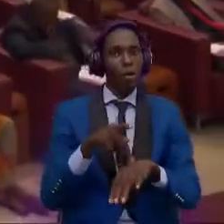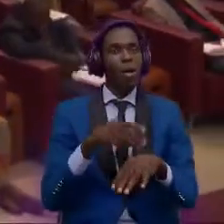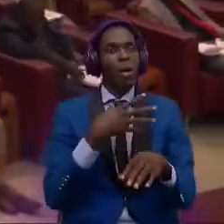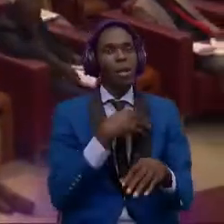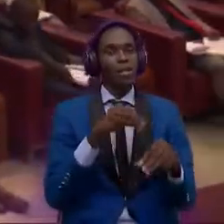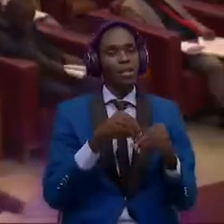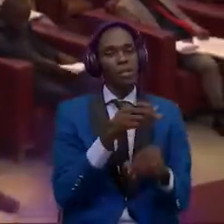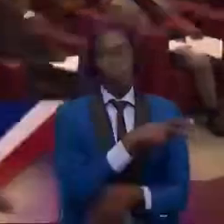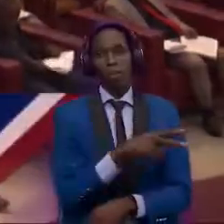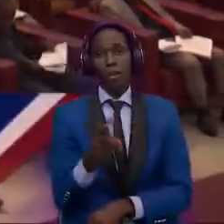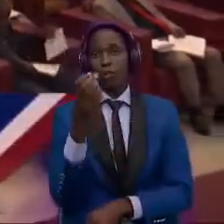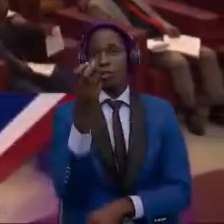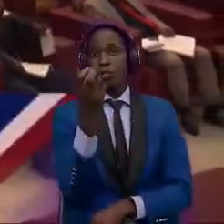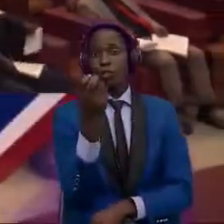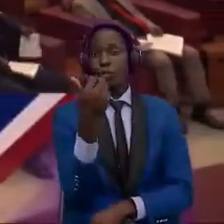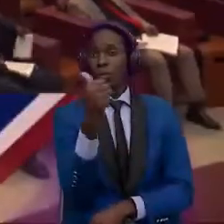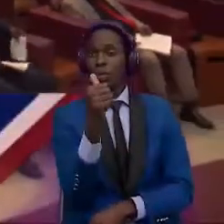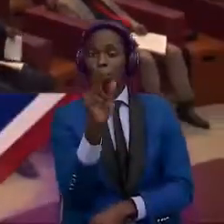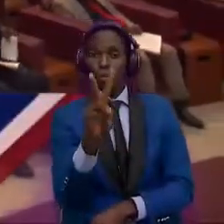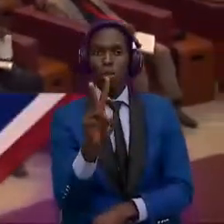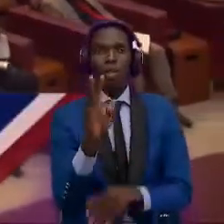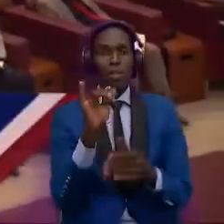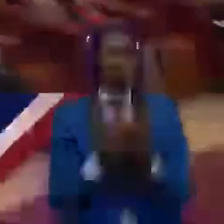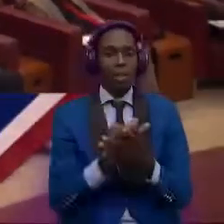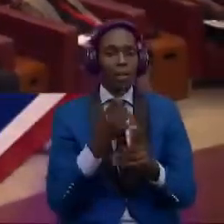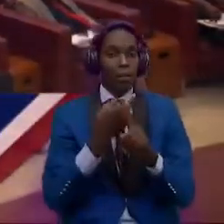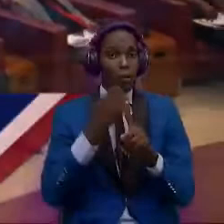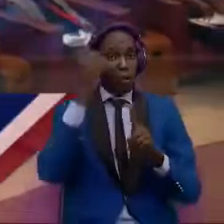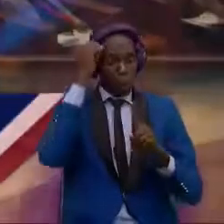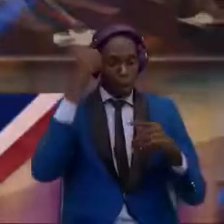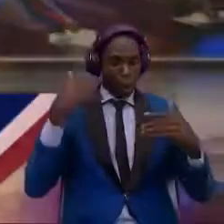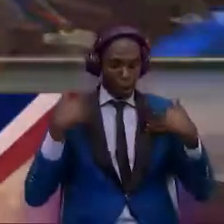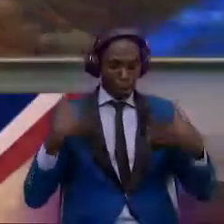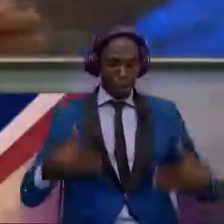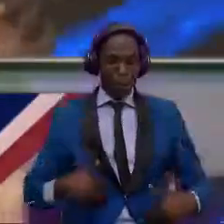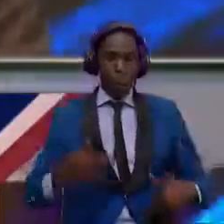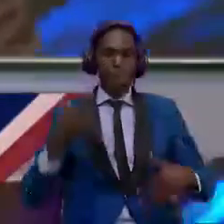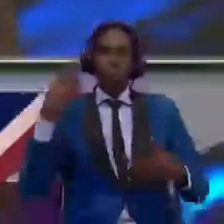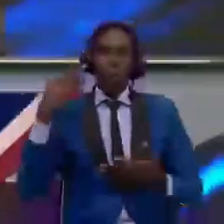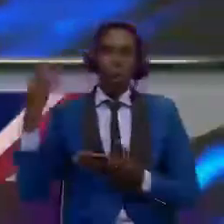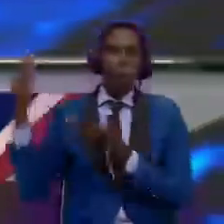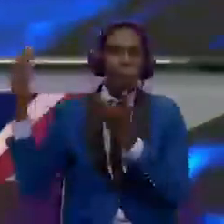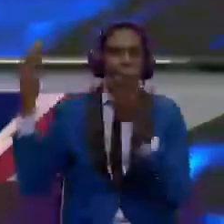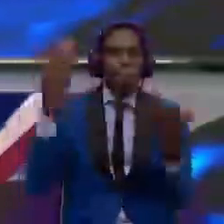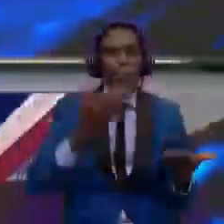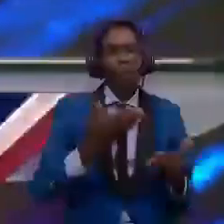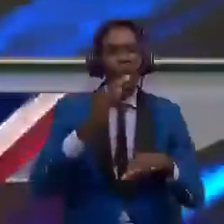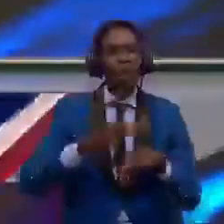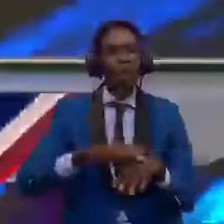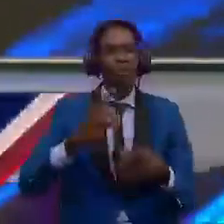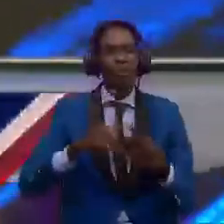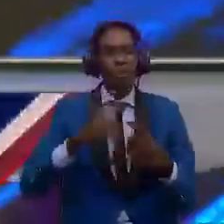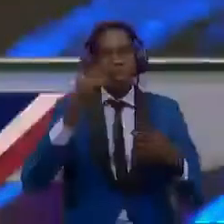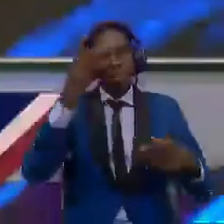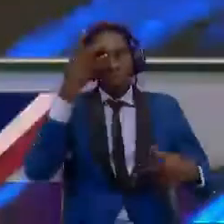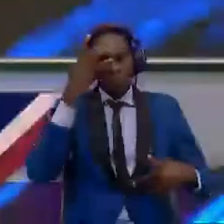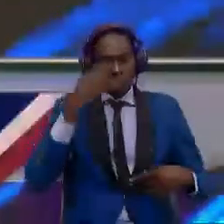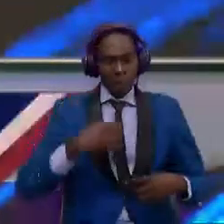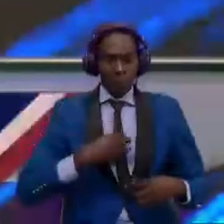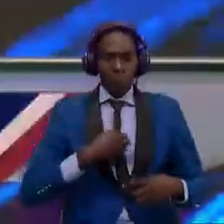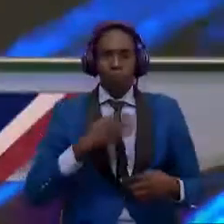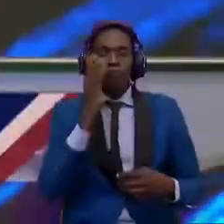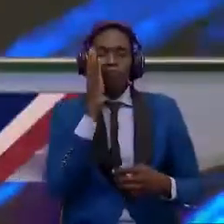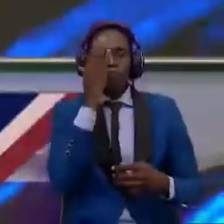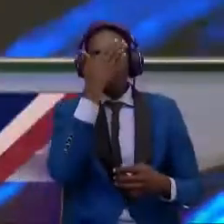verse 12, it says, so that from his body were brought unto the sick, handkerchiefs or aprons. Paul was